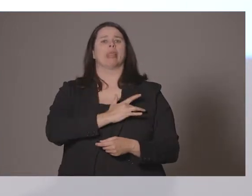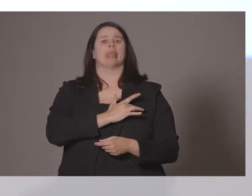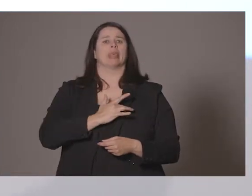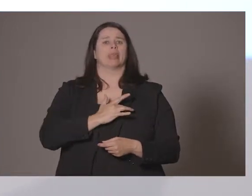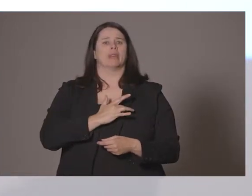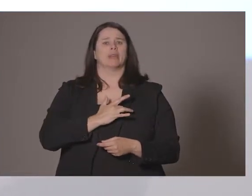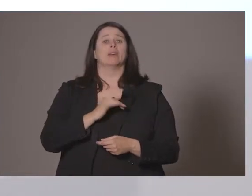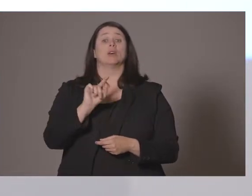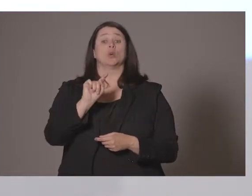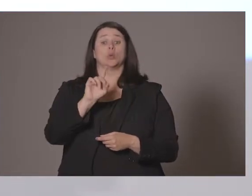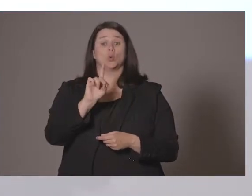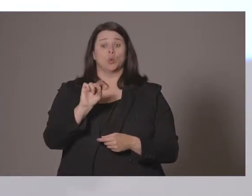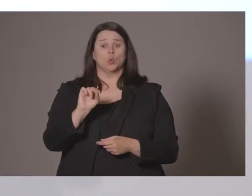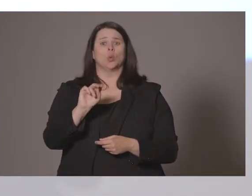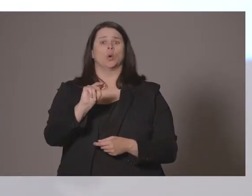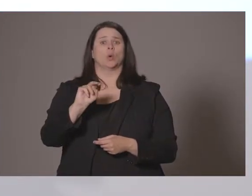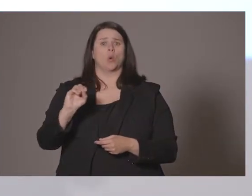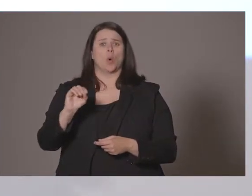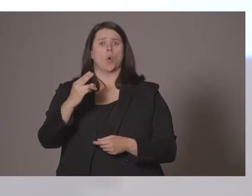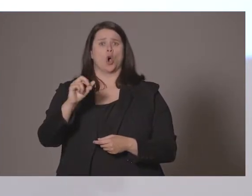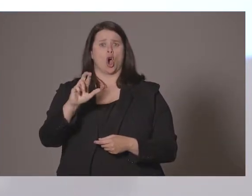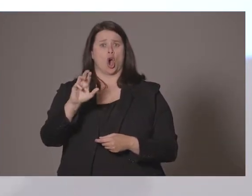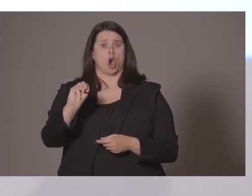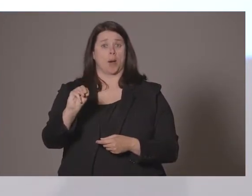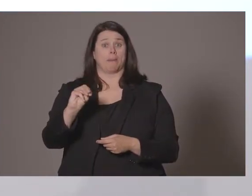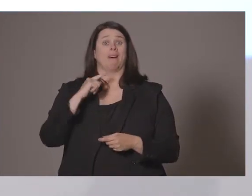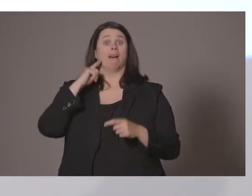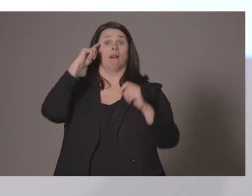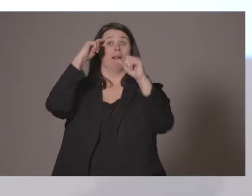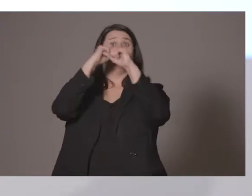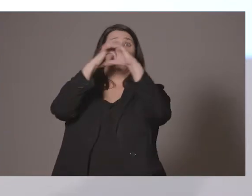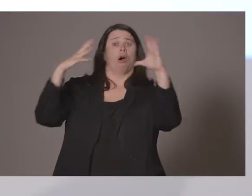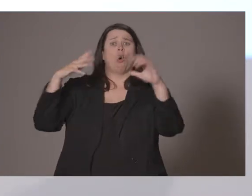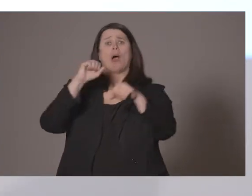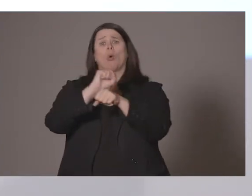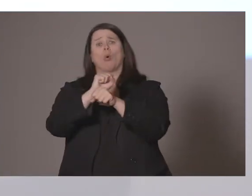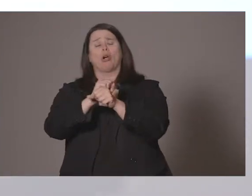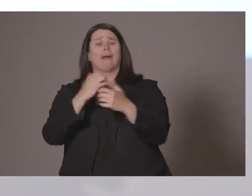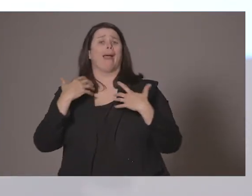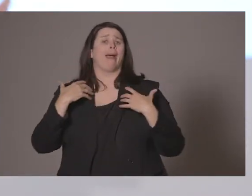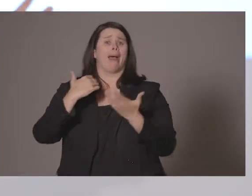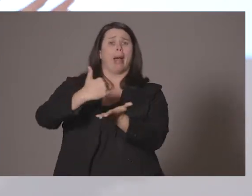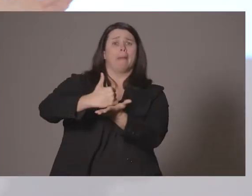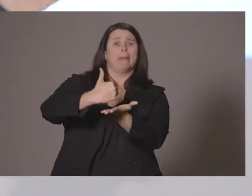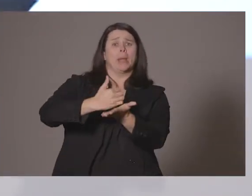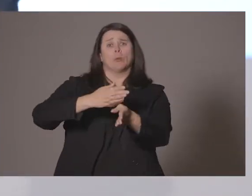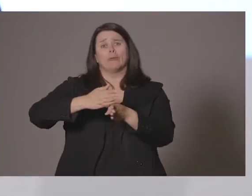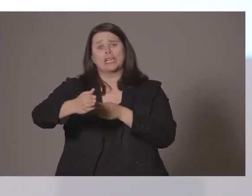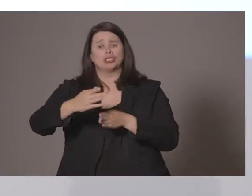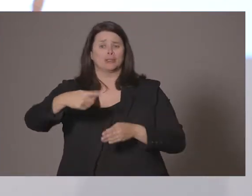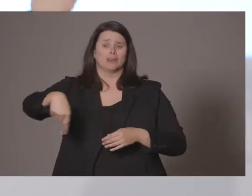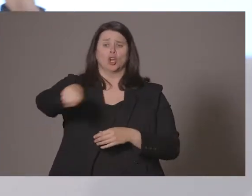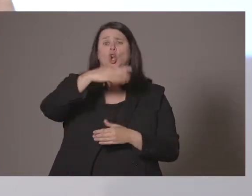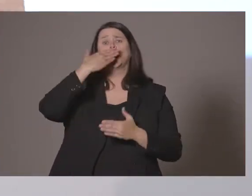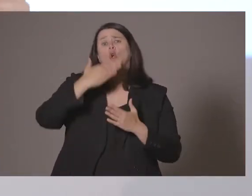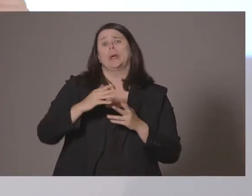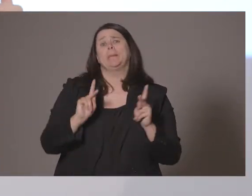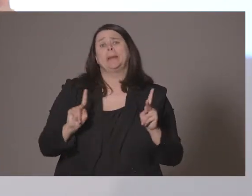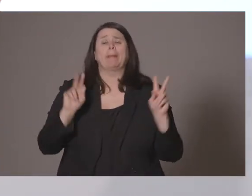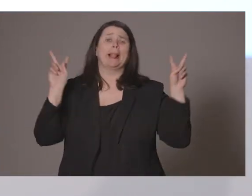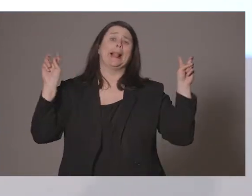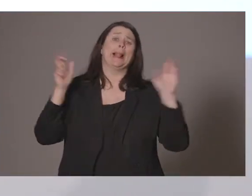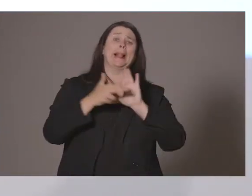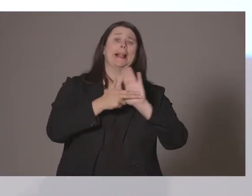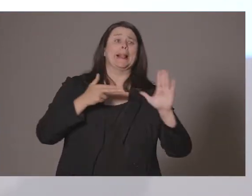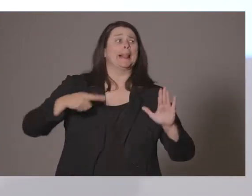lofty ideal that because we are in a helping profession, because we're good people, because of whatever those labels